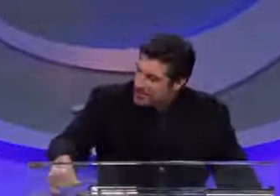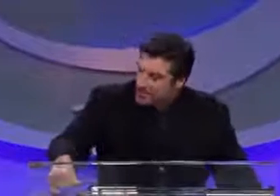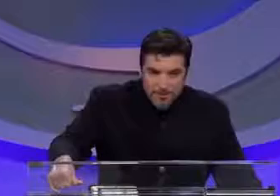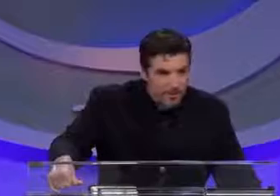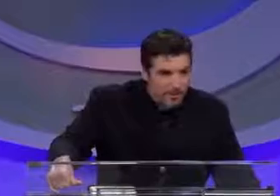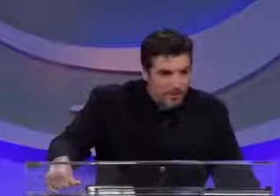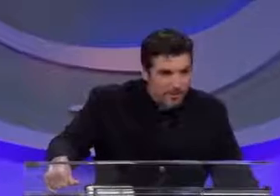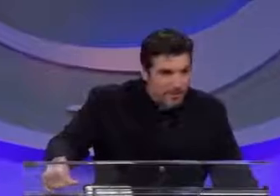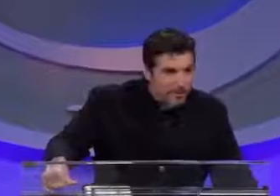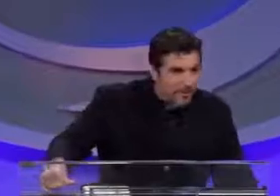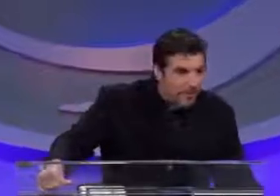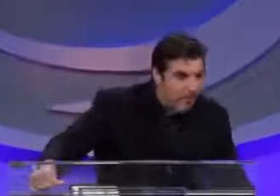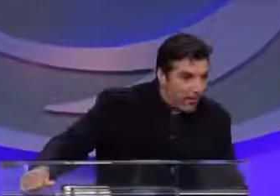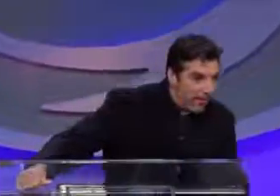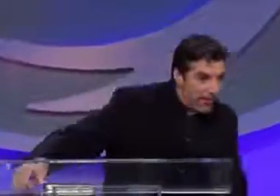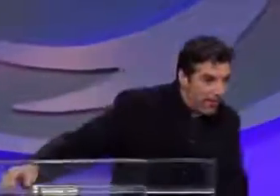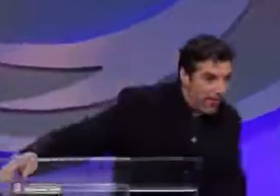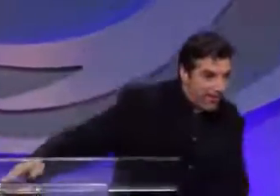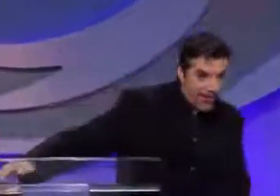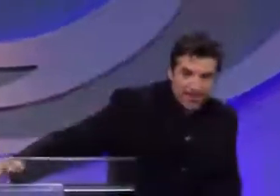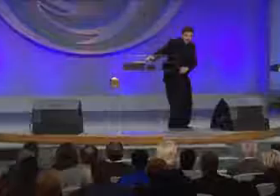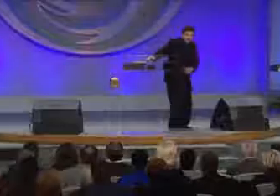phone go on the table. I heard the feet